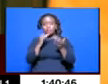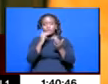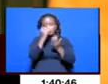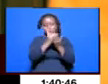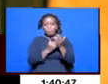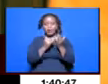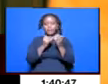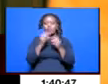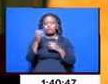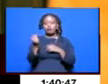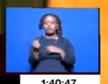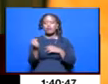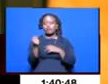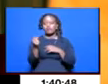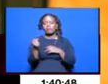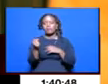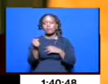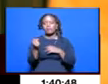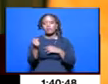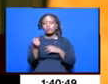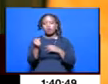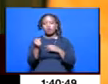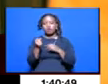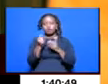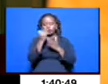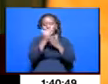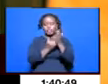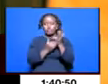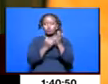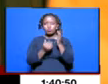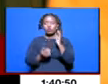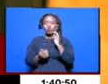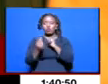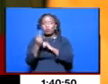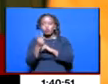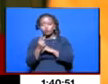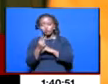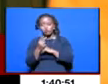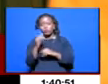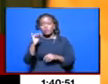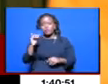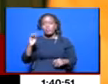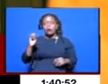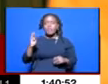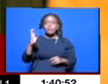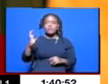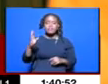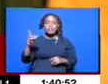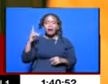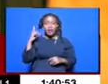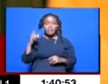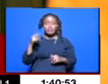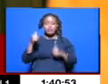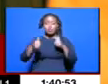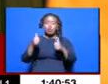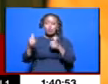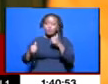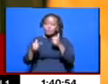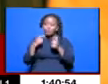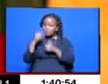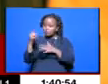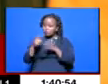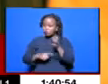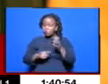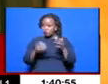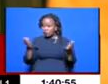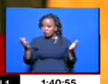Schedule 12, I think, to the IEBC Act, which sets that quorum at